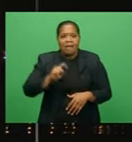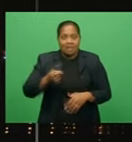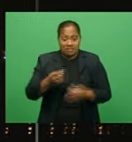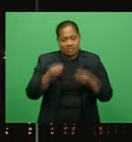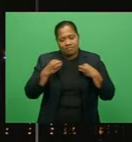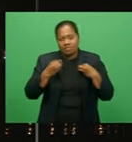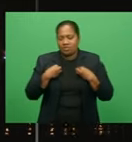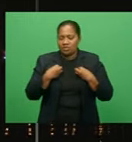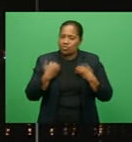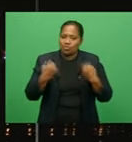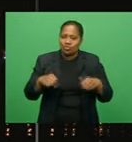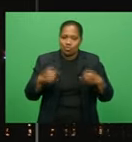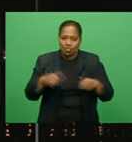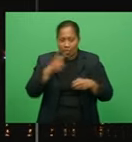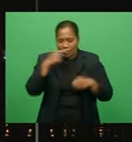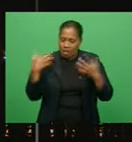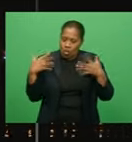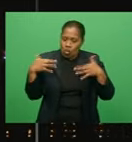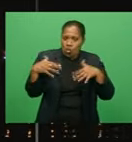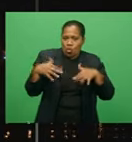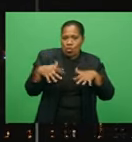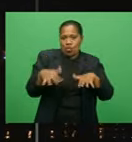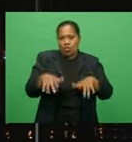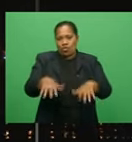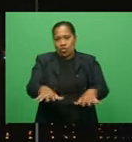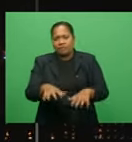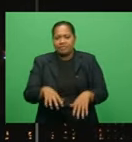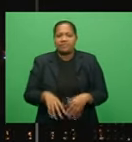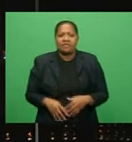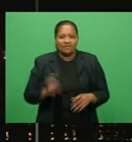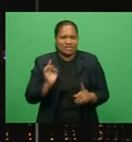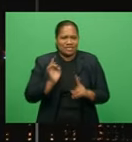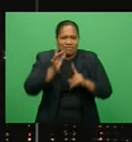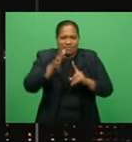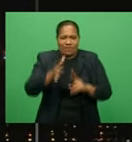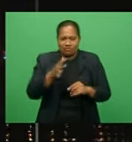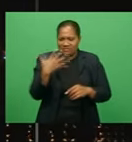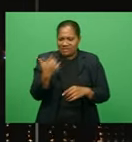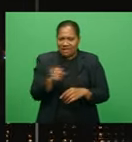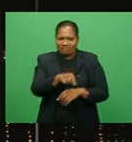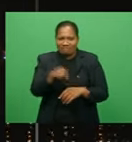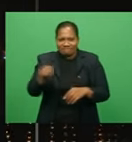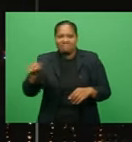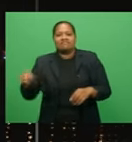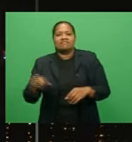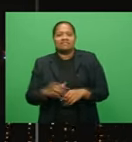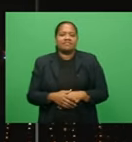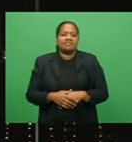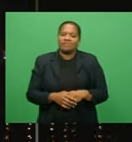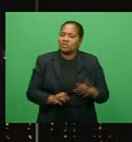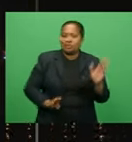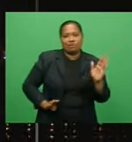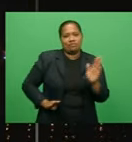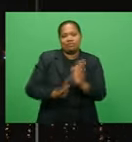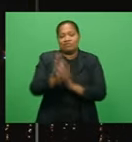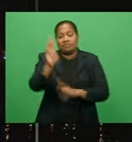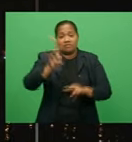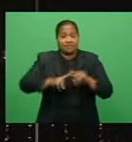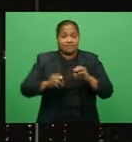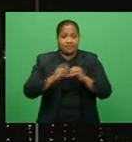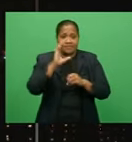As people pour into Suva to take advantage of specials, retail outlets are being provided with a huge boost. FBC News took